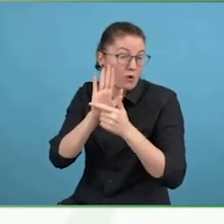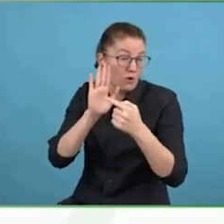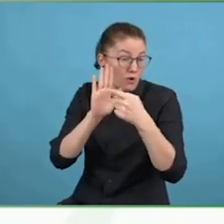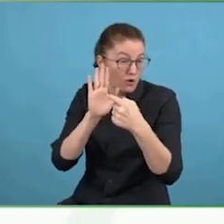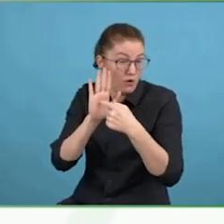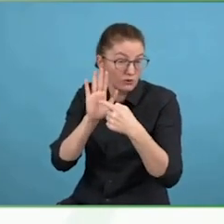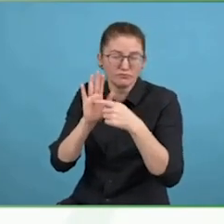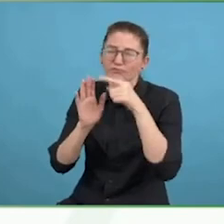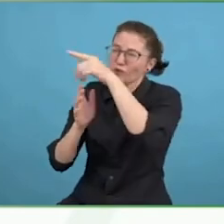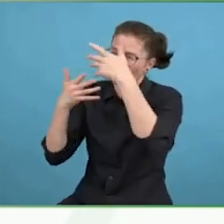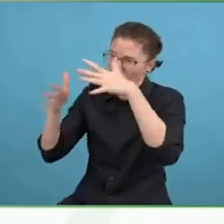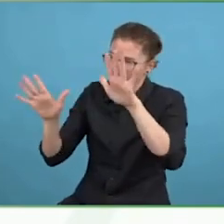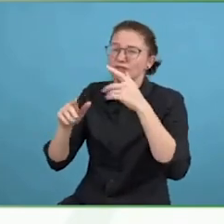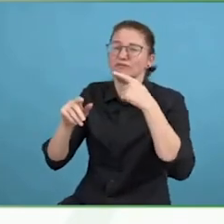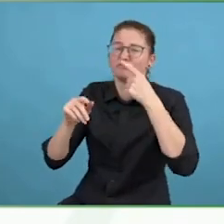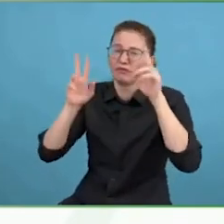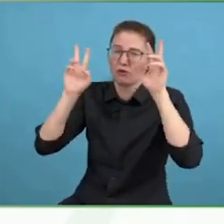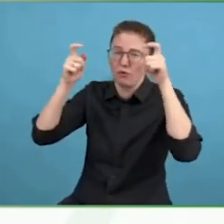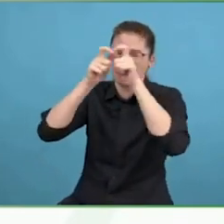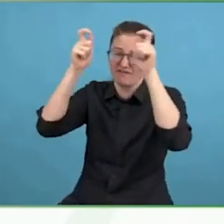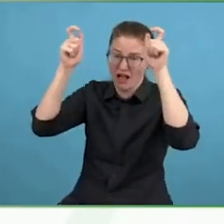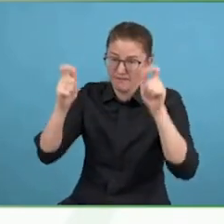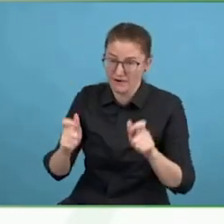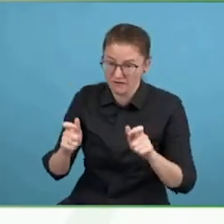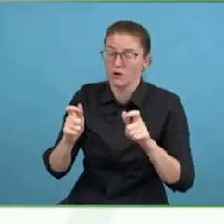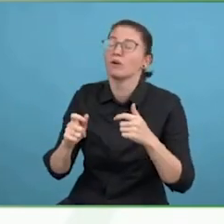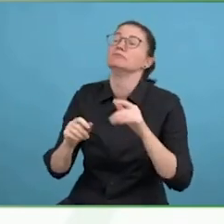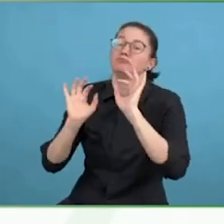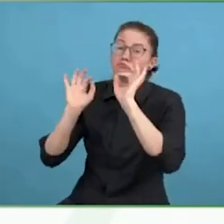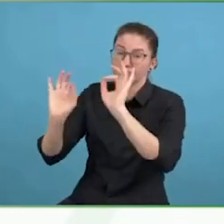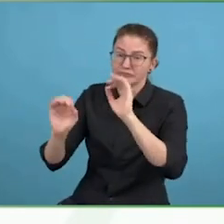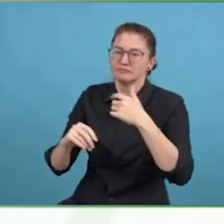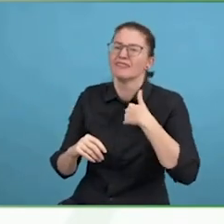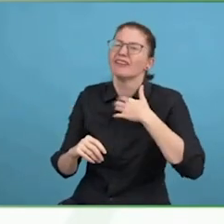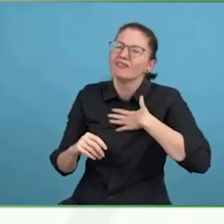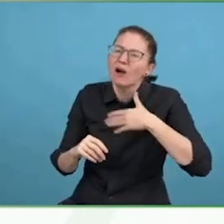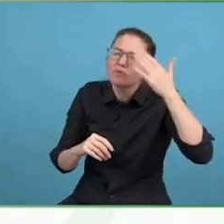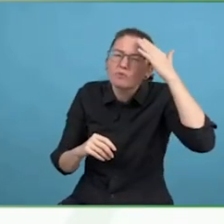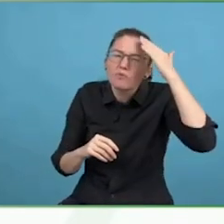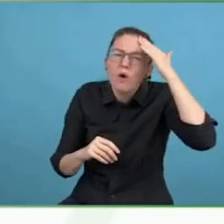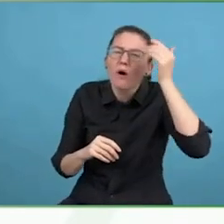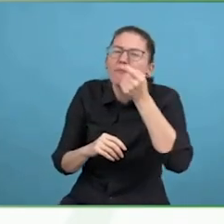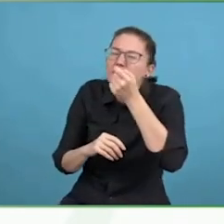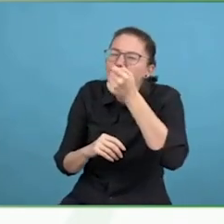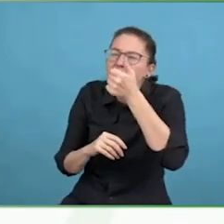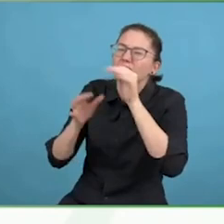in place, and any ones that you think are obvious in their